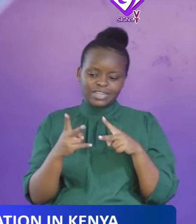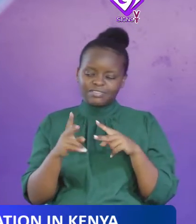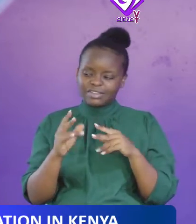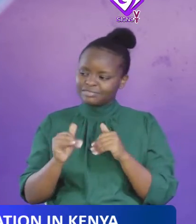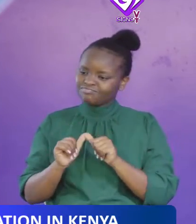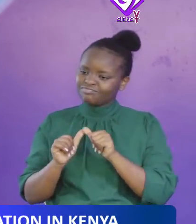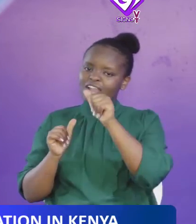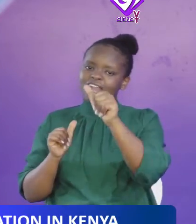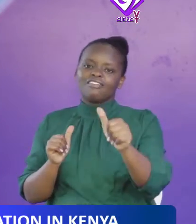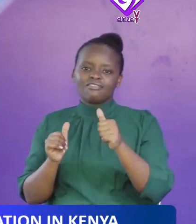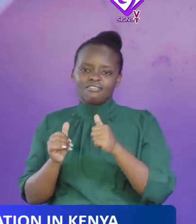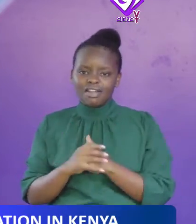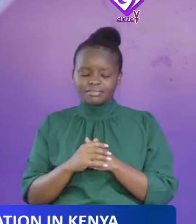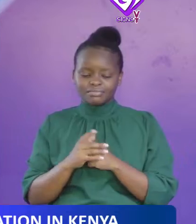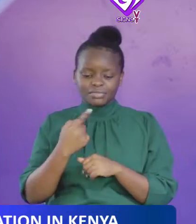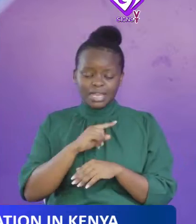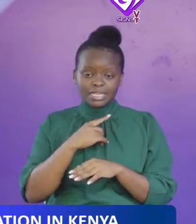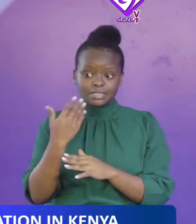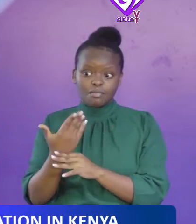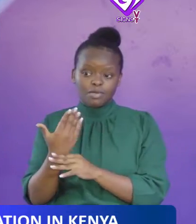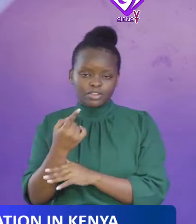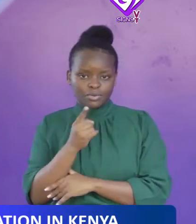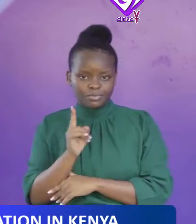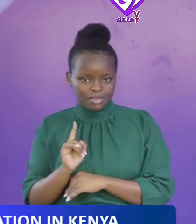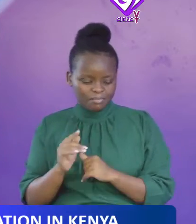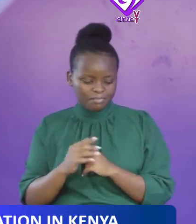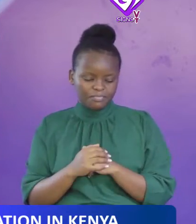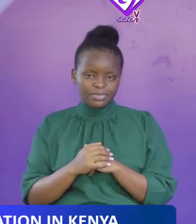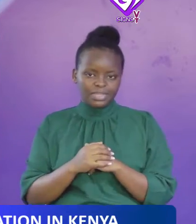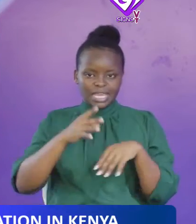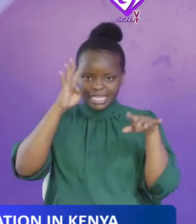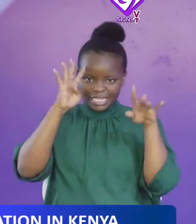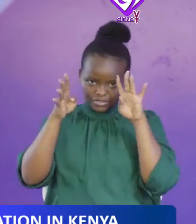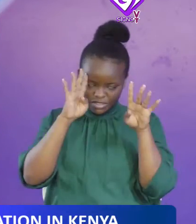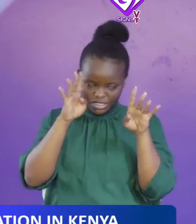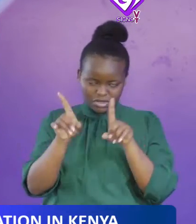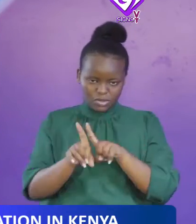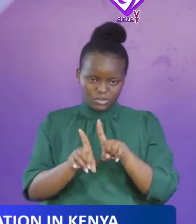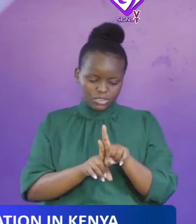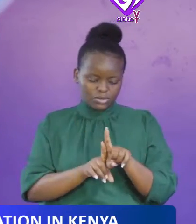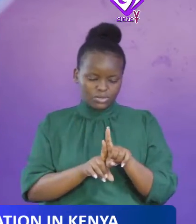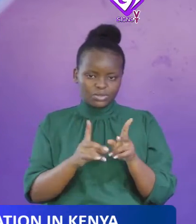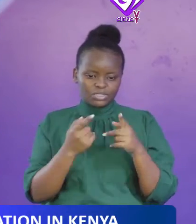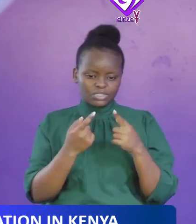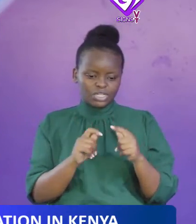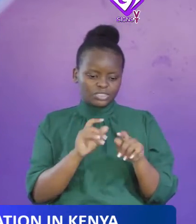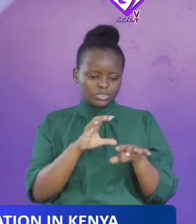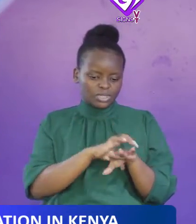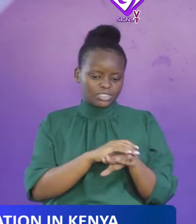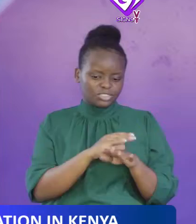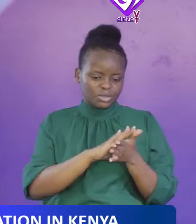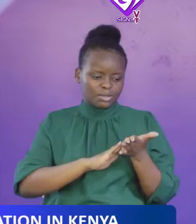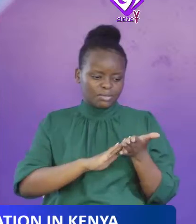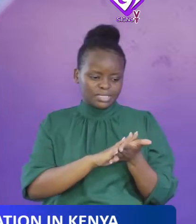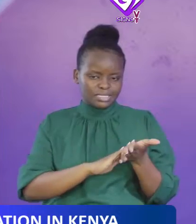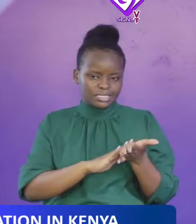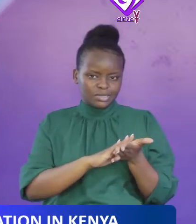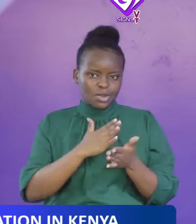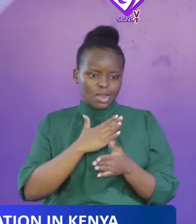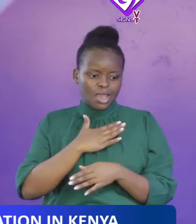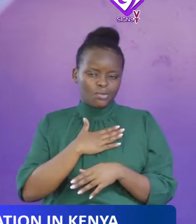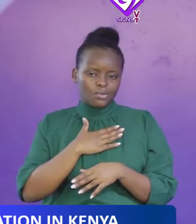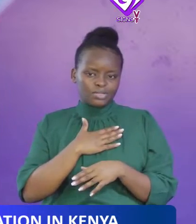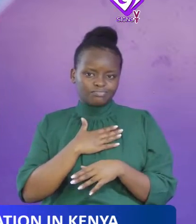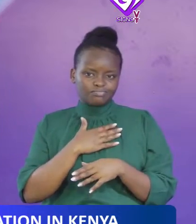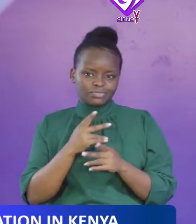it, and we're actually borrowing from them. Yeah. And of course now innovatively trying to capture based on our zone of